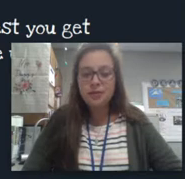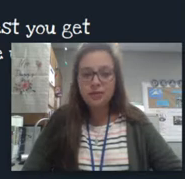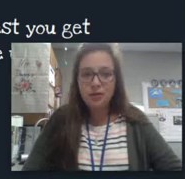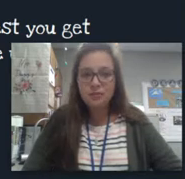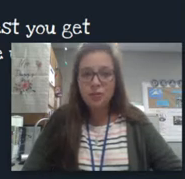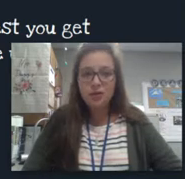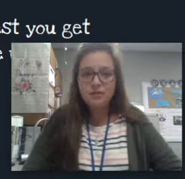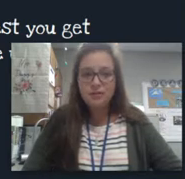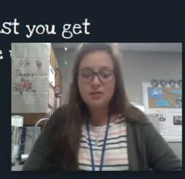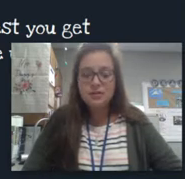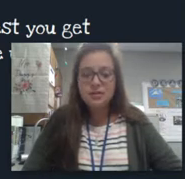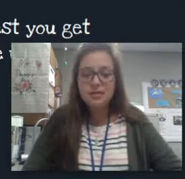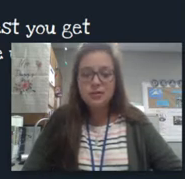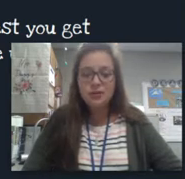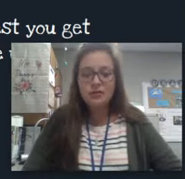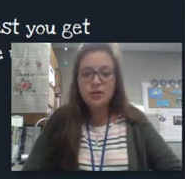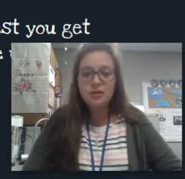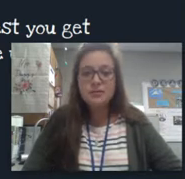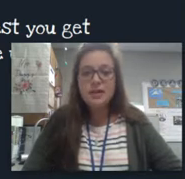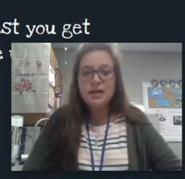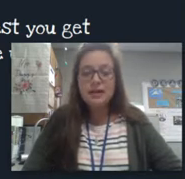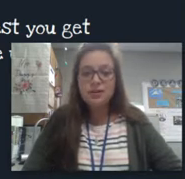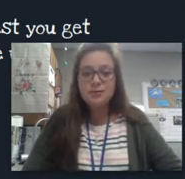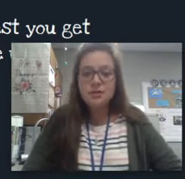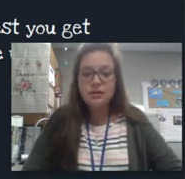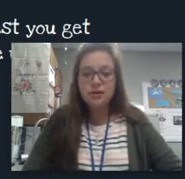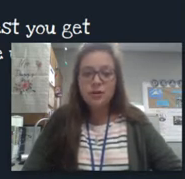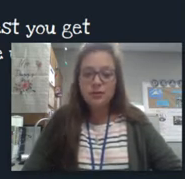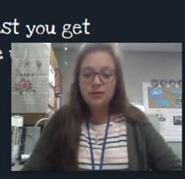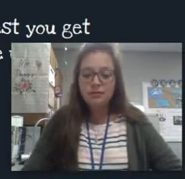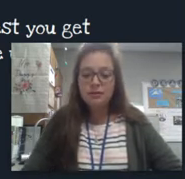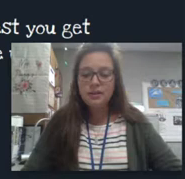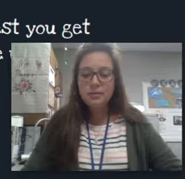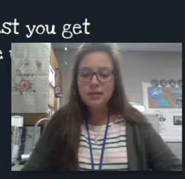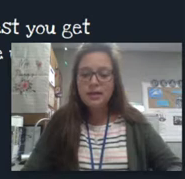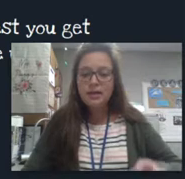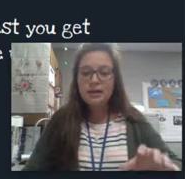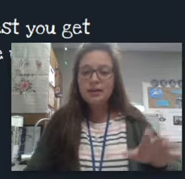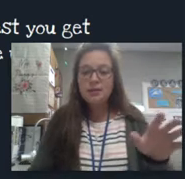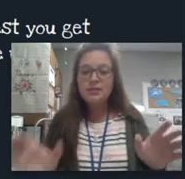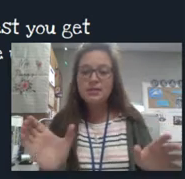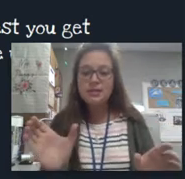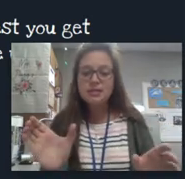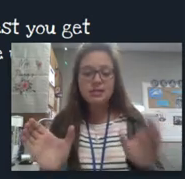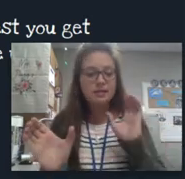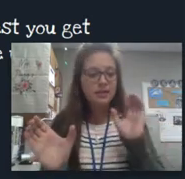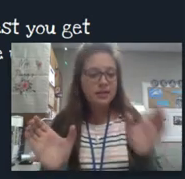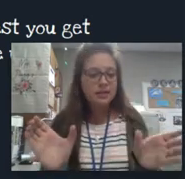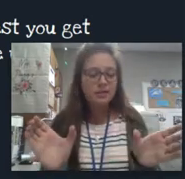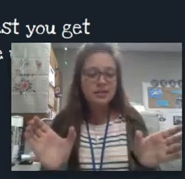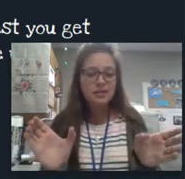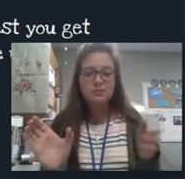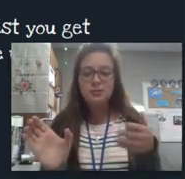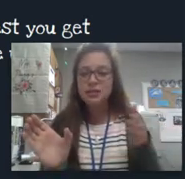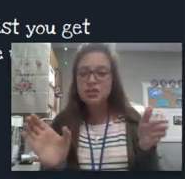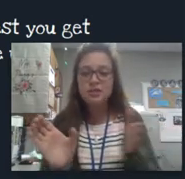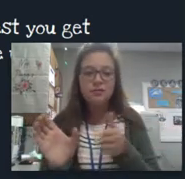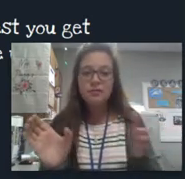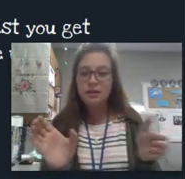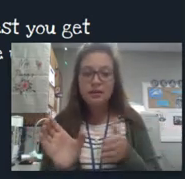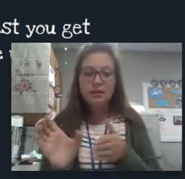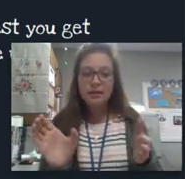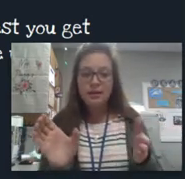dealing with verbs. So, order of simple sentences deals with verbs, and verbs can go near the beginning of the sentence, near the end of the sentence, but they